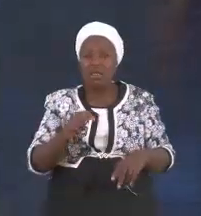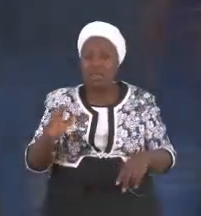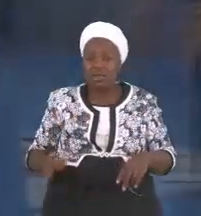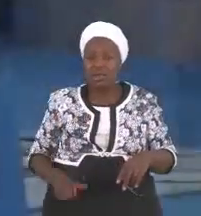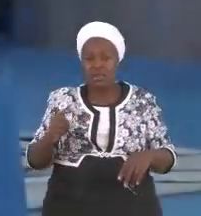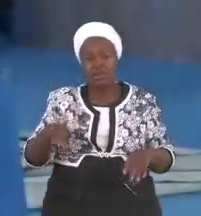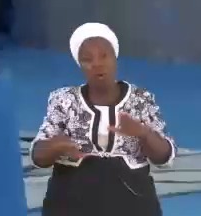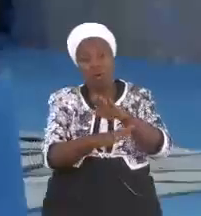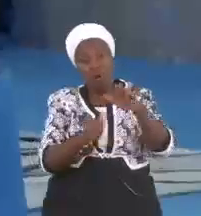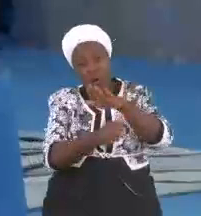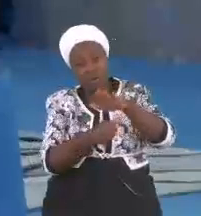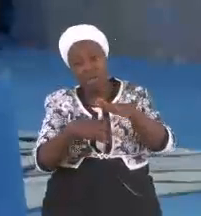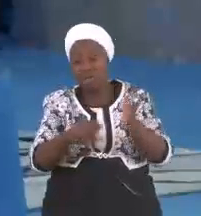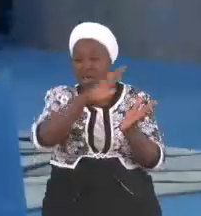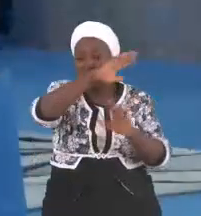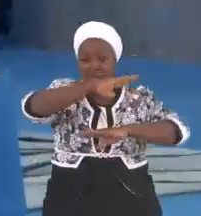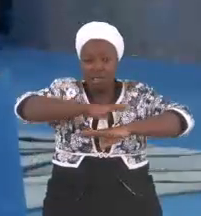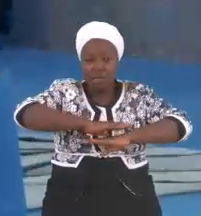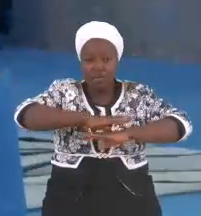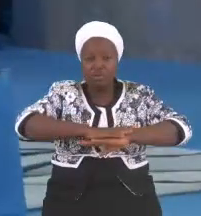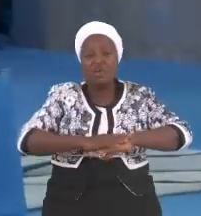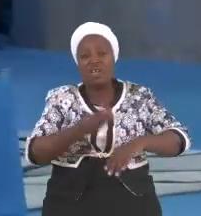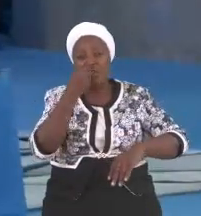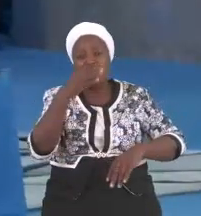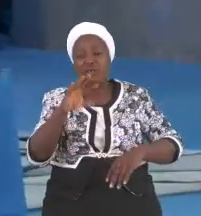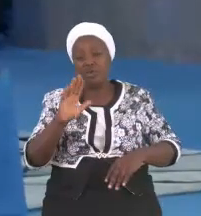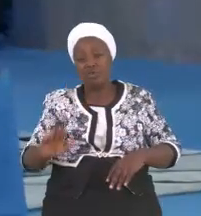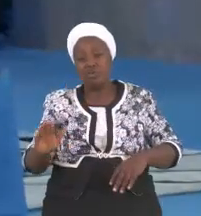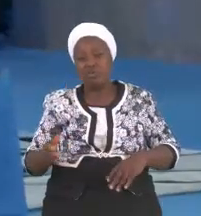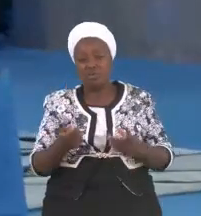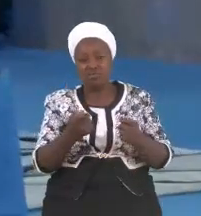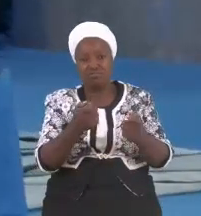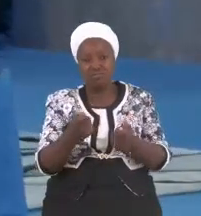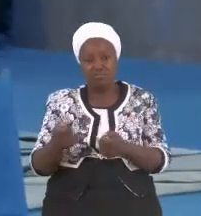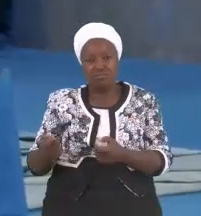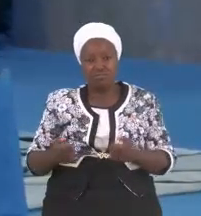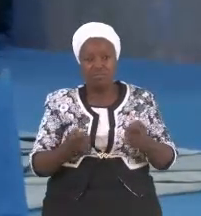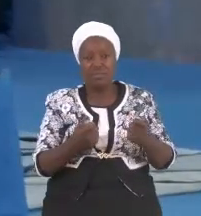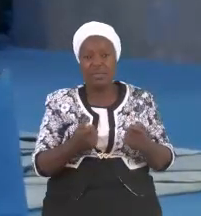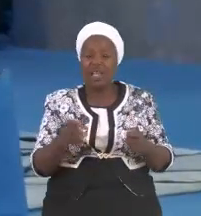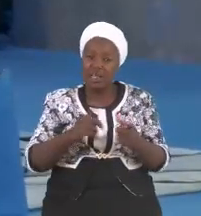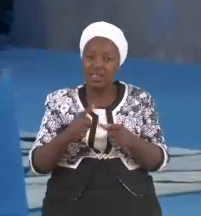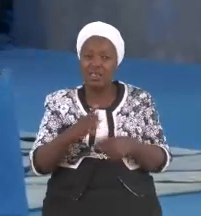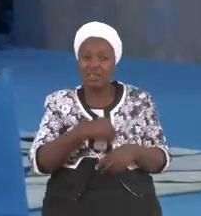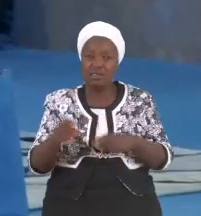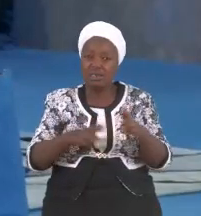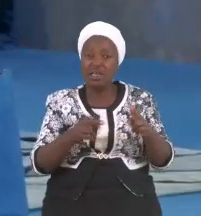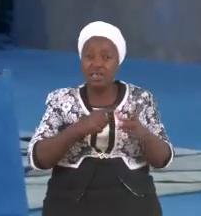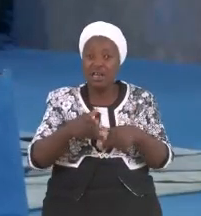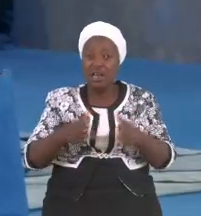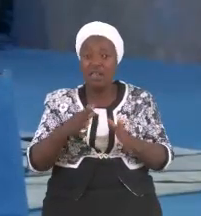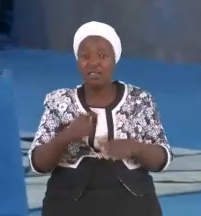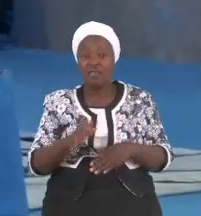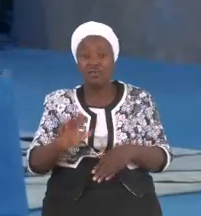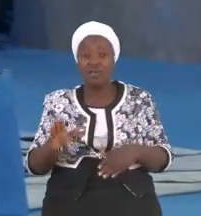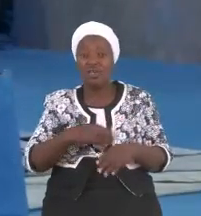eat of the children's crumbs, and I'm ready. Let the children and the Jews and the